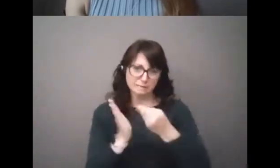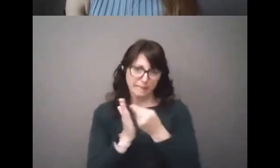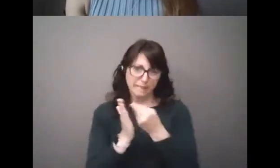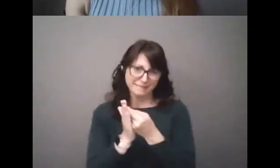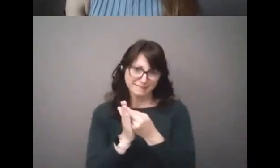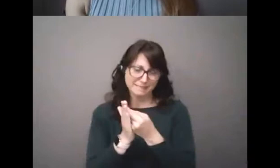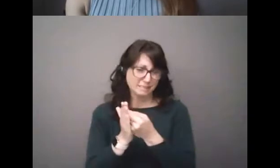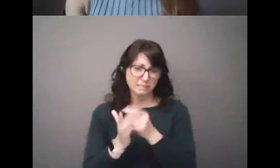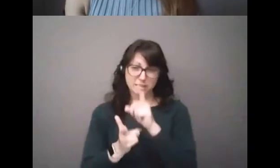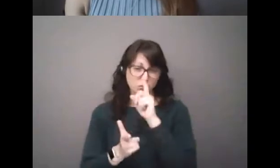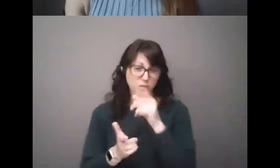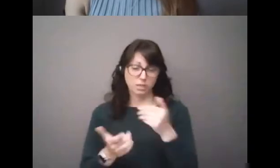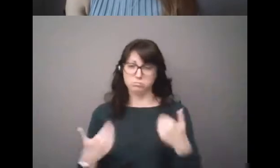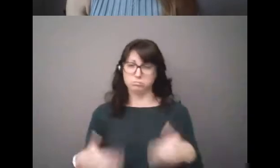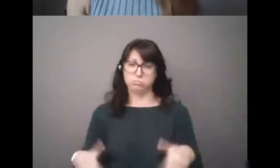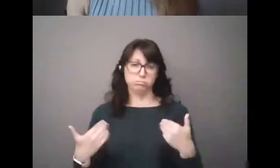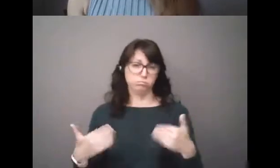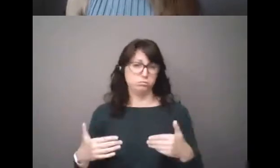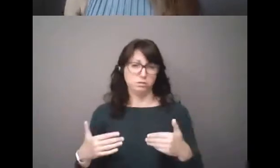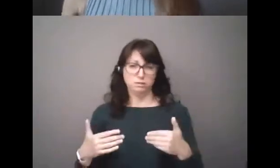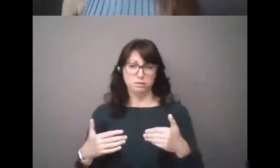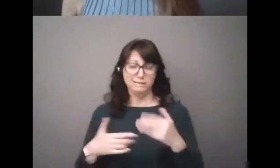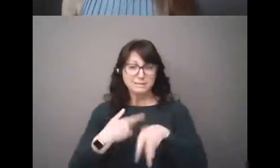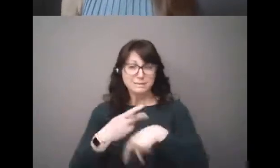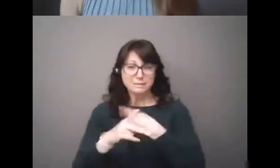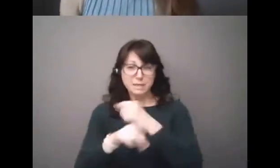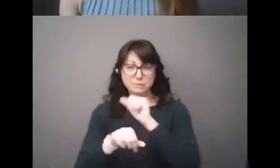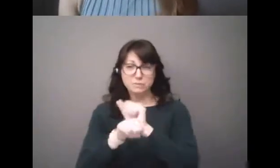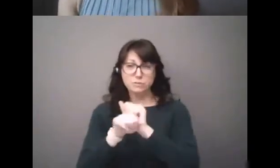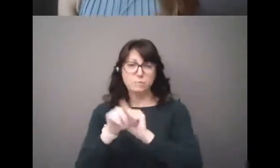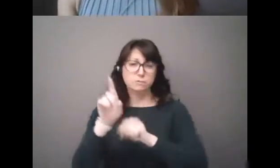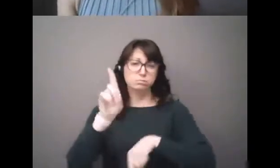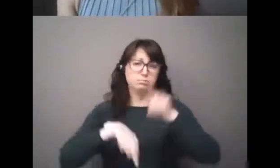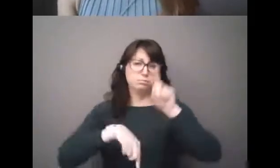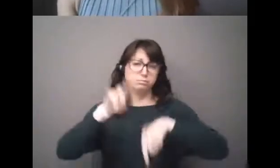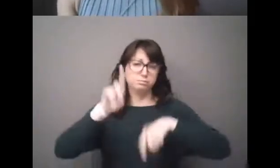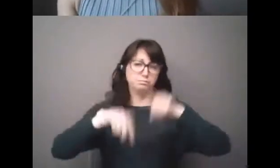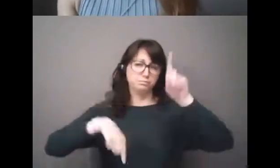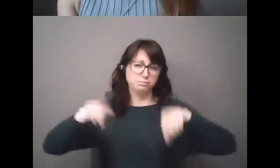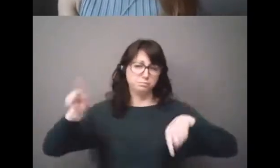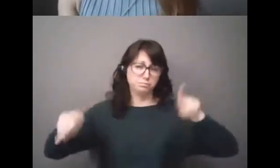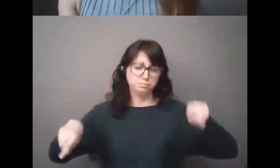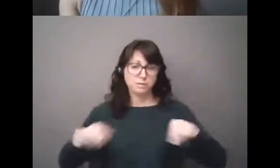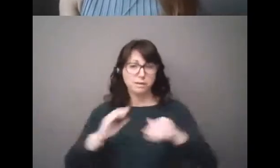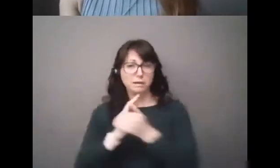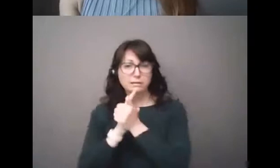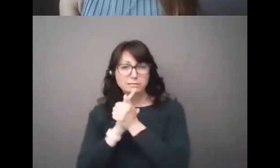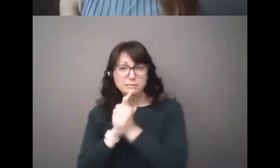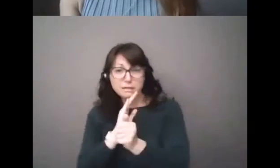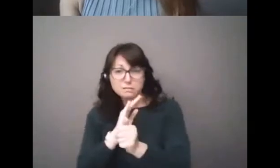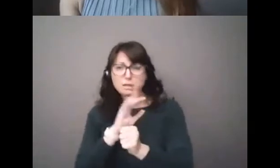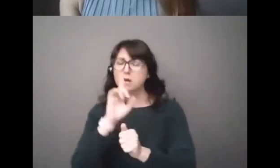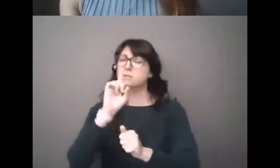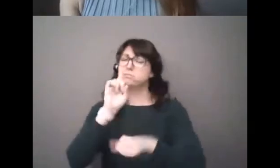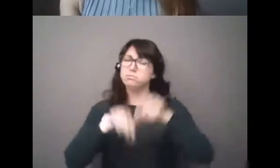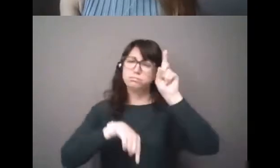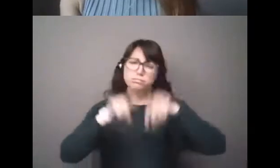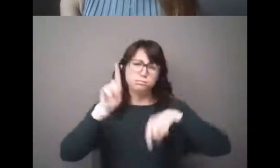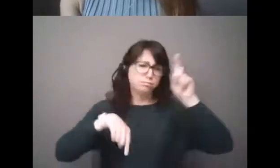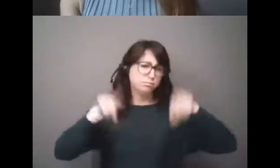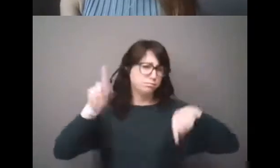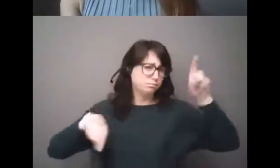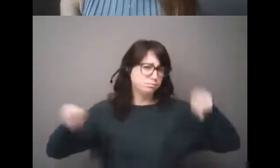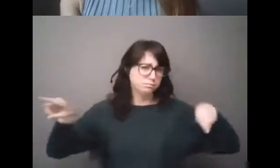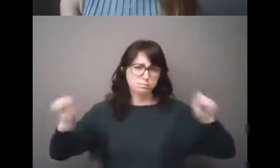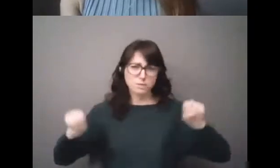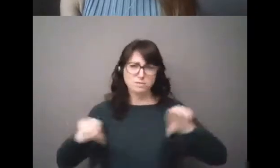literally hundreds of different types of jobs with different qualifications that can be open. And